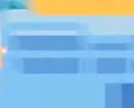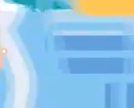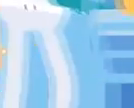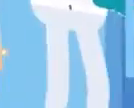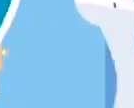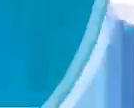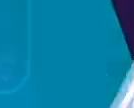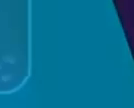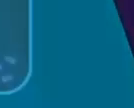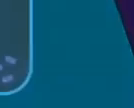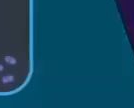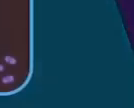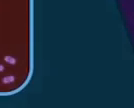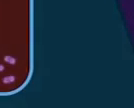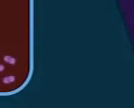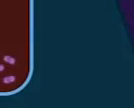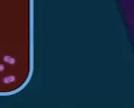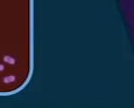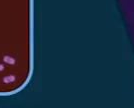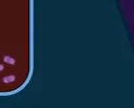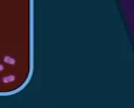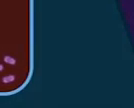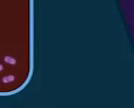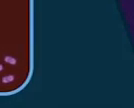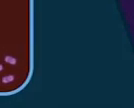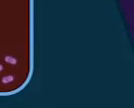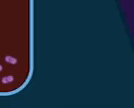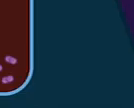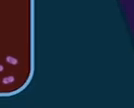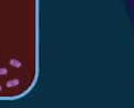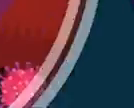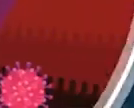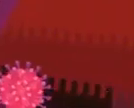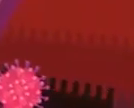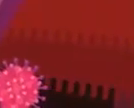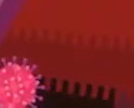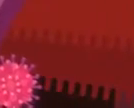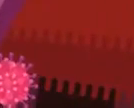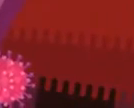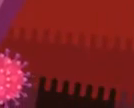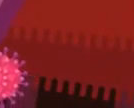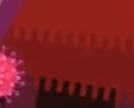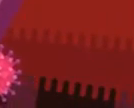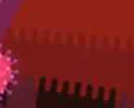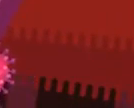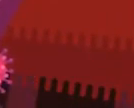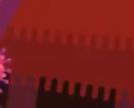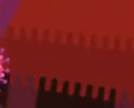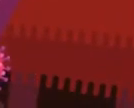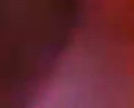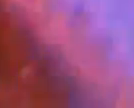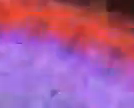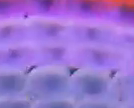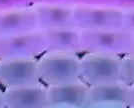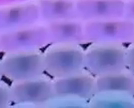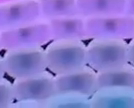18. Before the time, vulnerable patients may develop a secondary infection caused by a new pathogen in the lower respiratory tract.